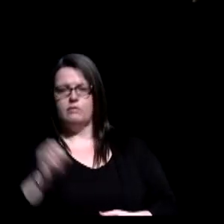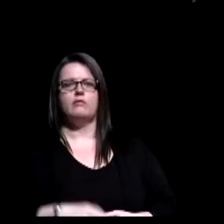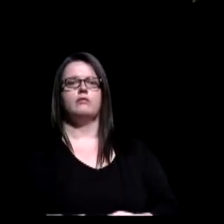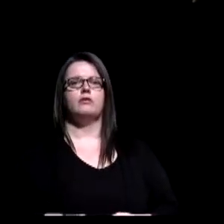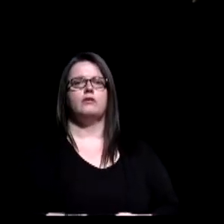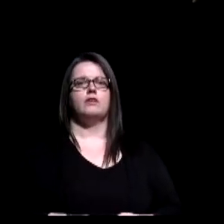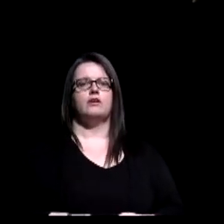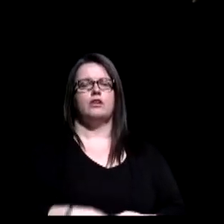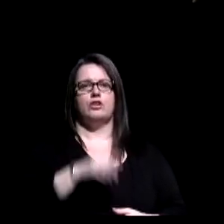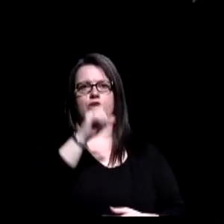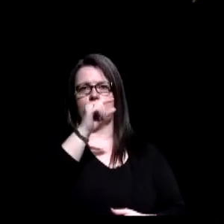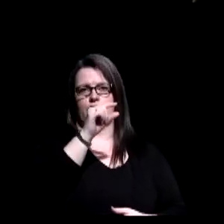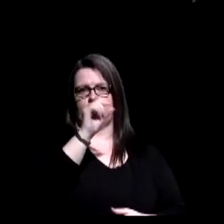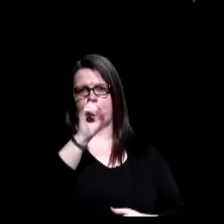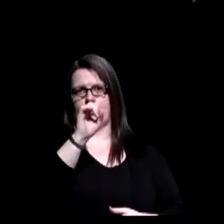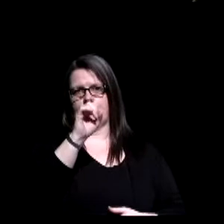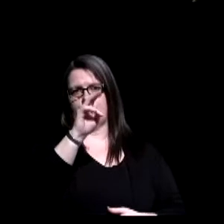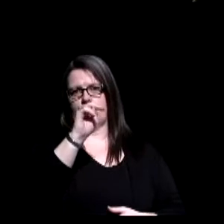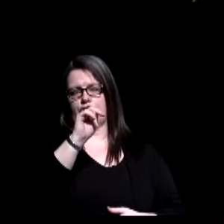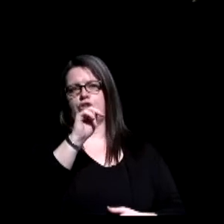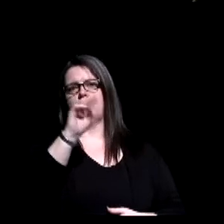Jean McGraw,